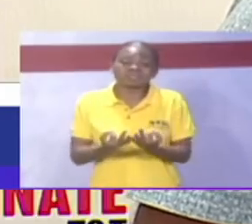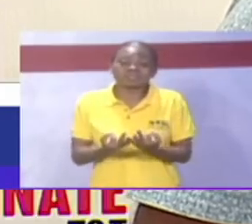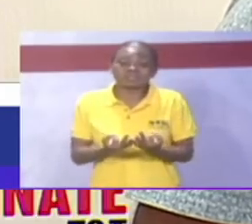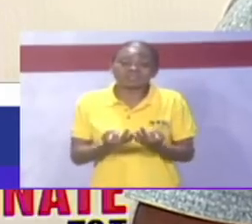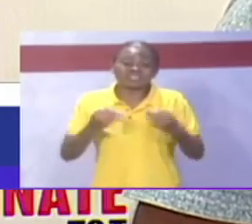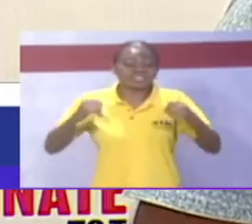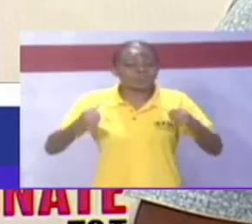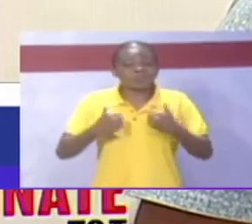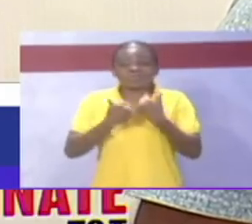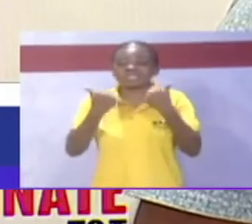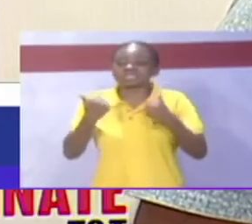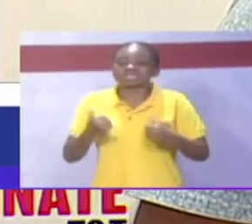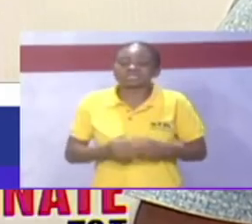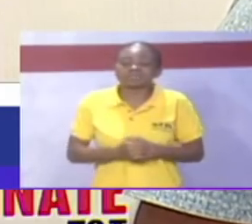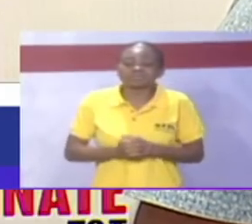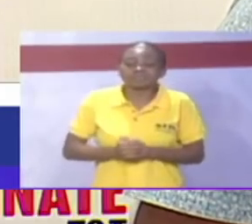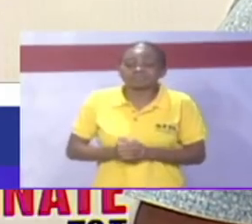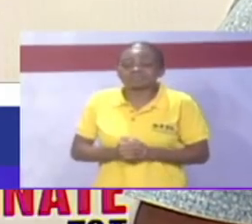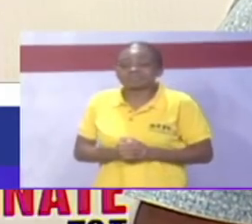I want to